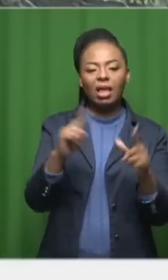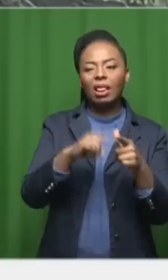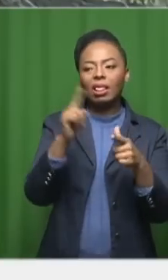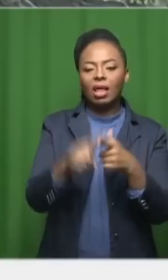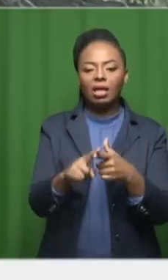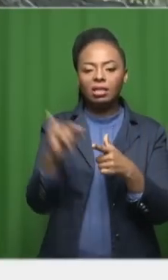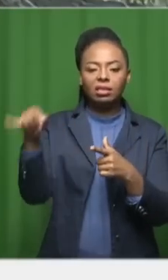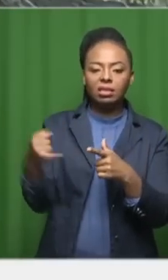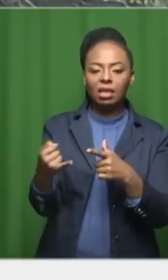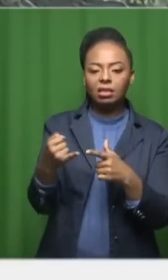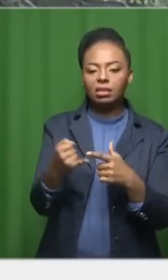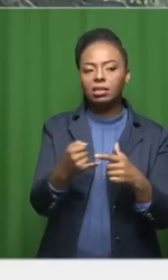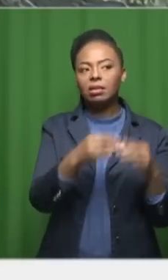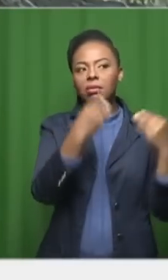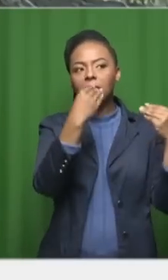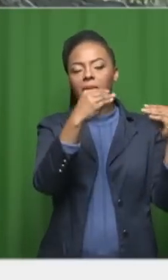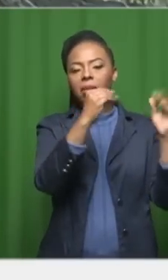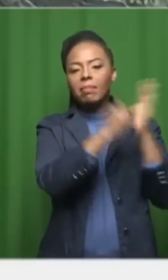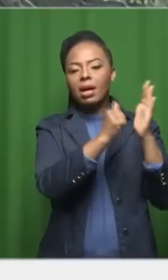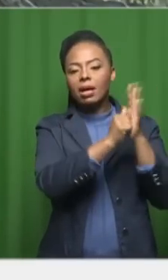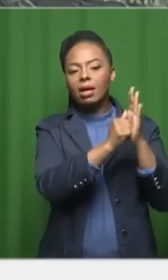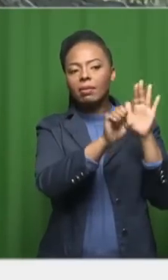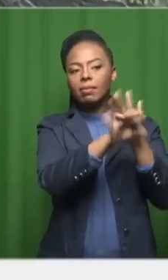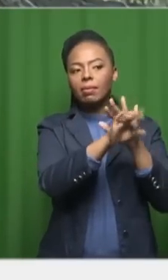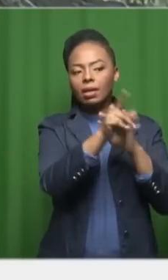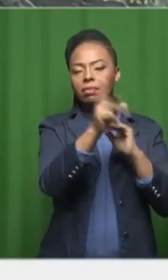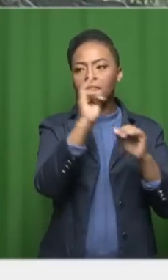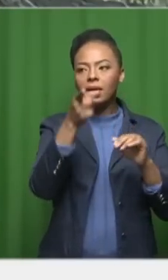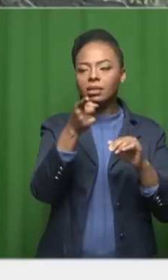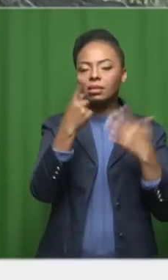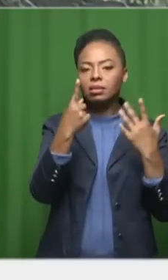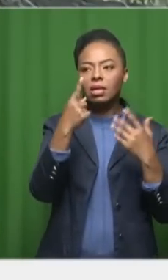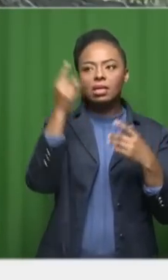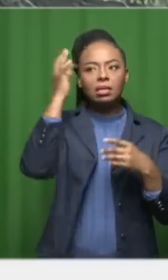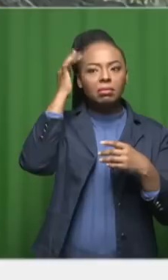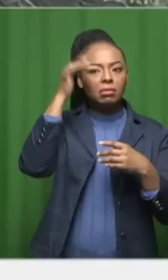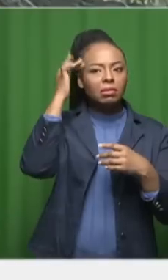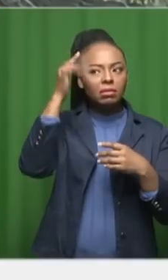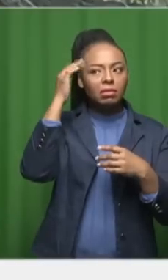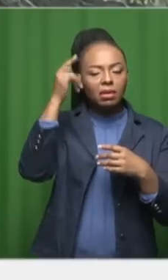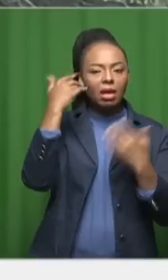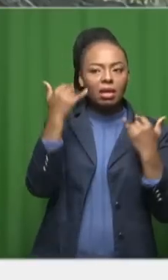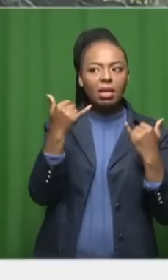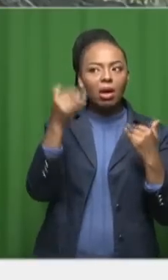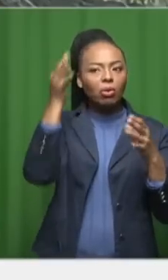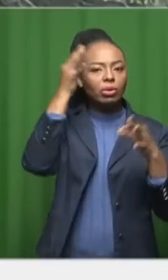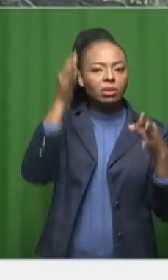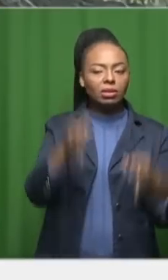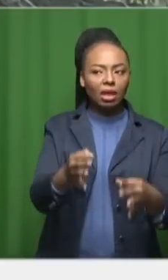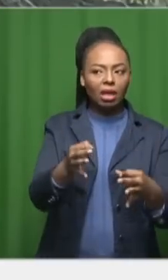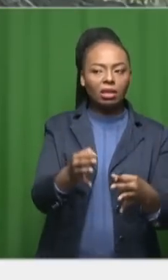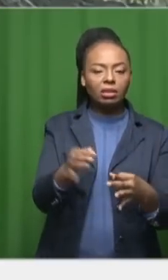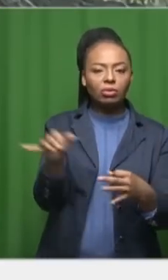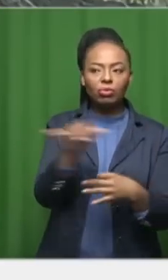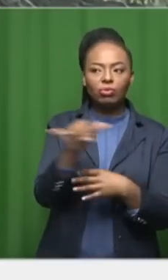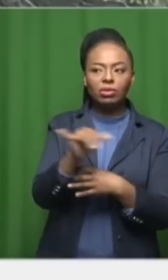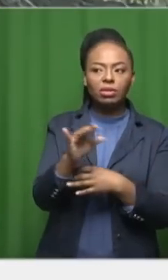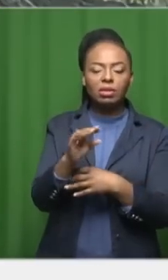market determine where that goes, especially given the fact that we have such high unemployment rates, as an example?